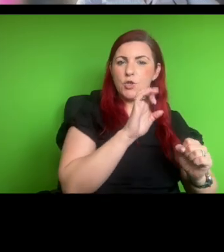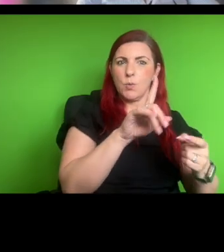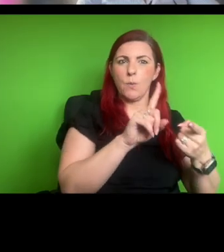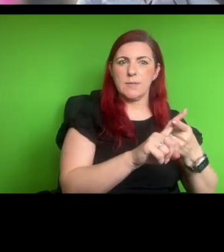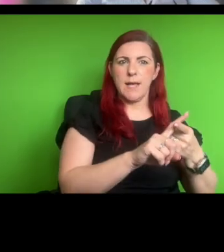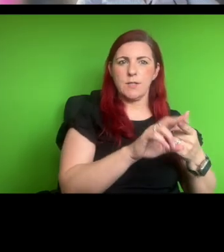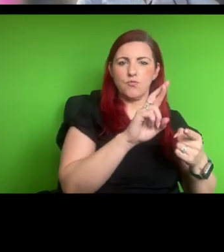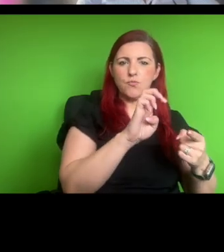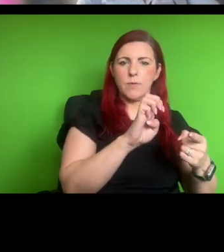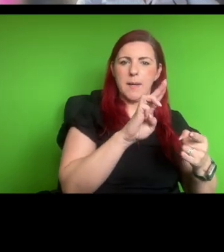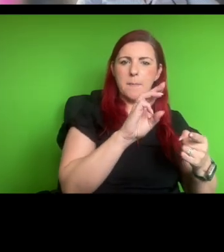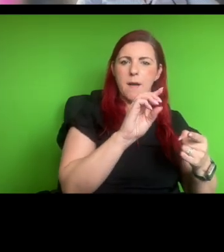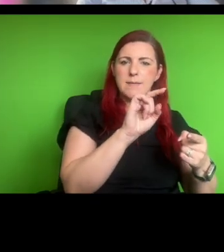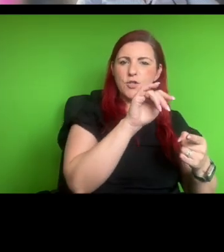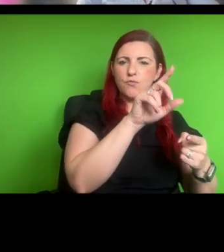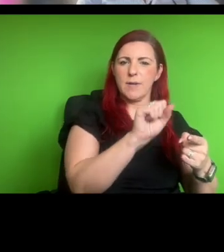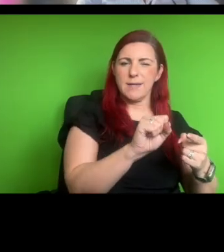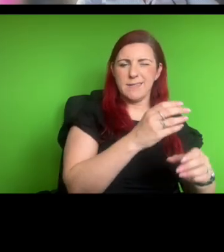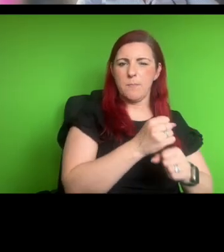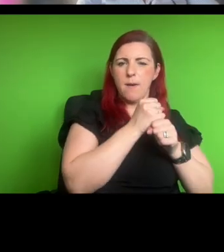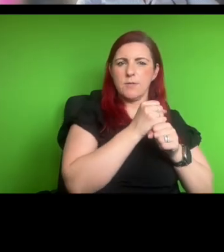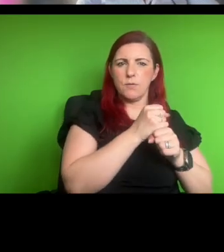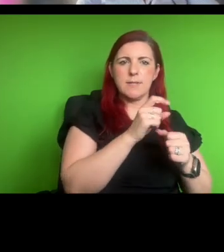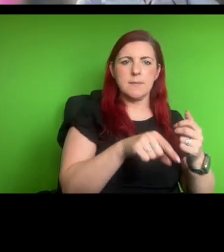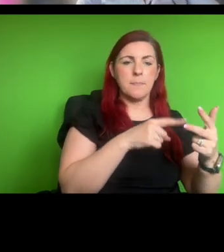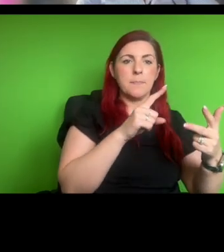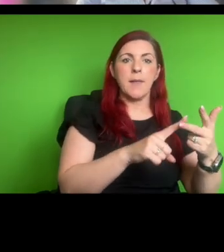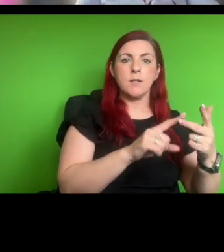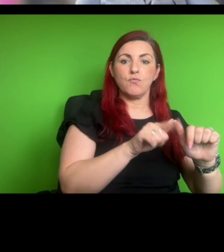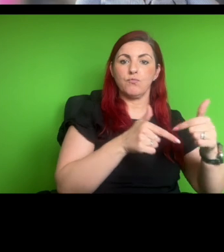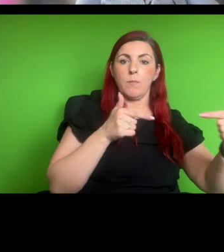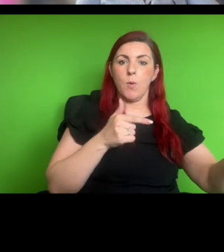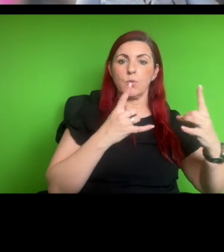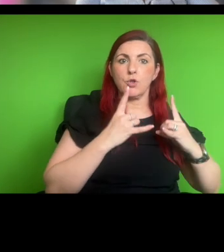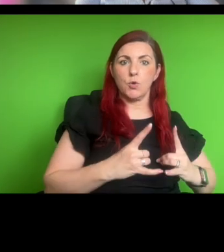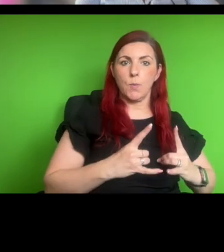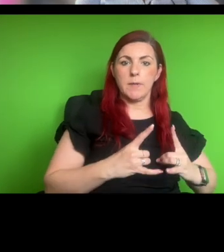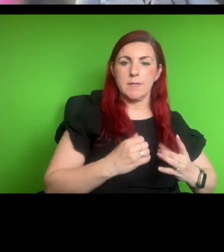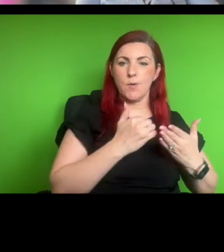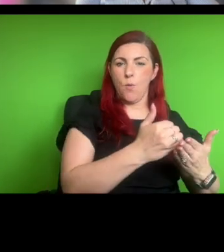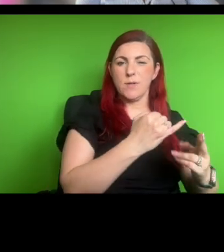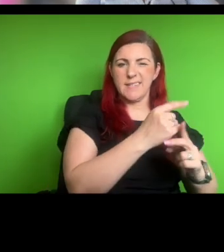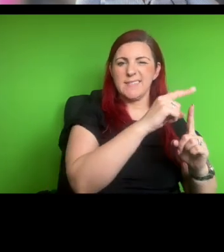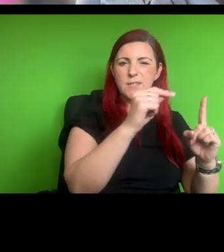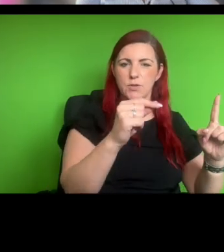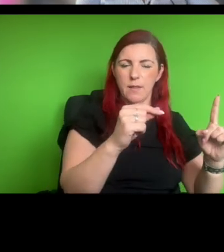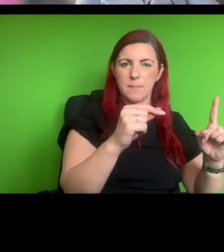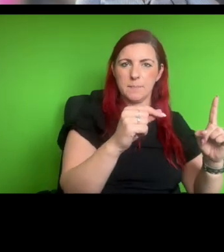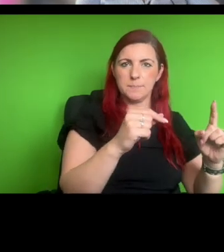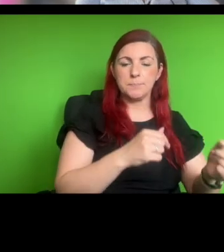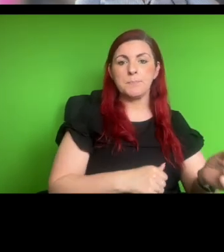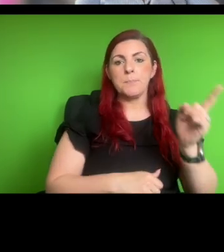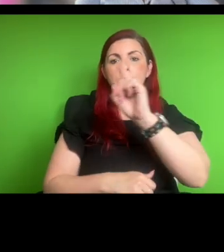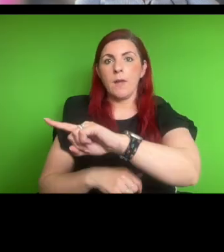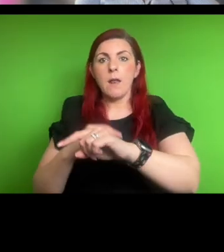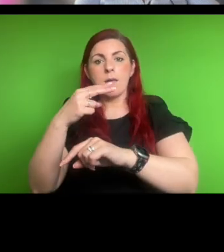remote human support in digital form. And in non-digital support services, we have remote human